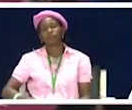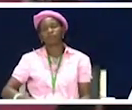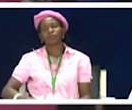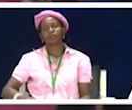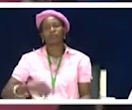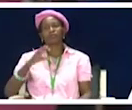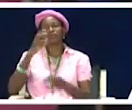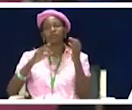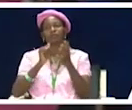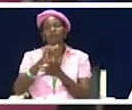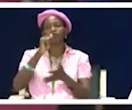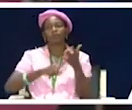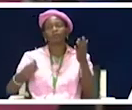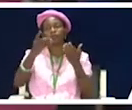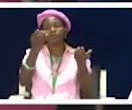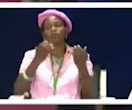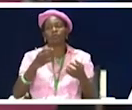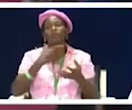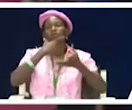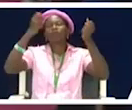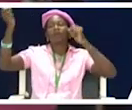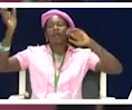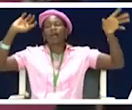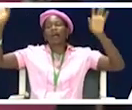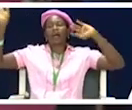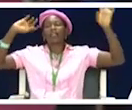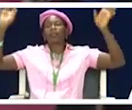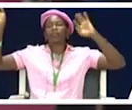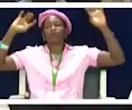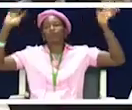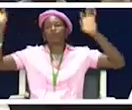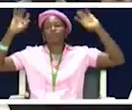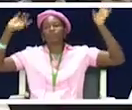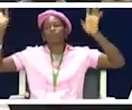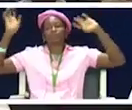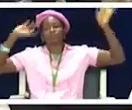If that's what you want, let me hear you shout hallelujah.